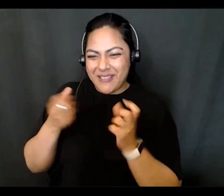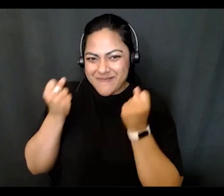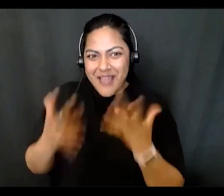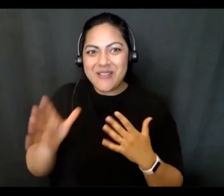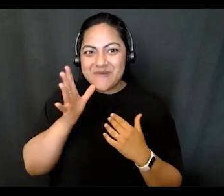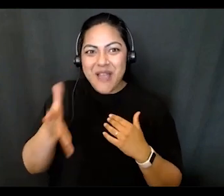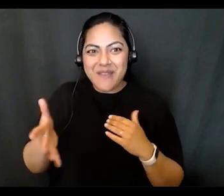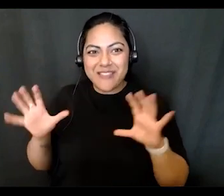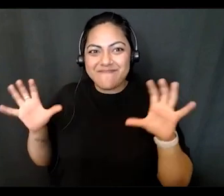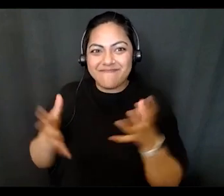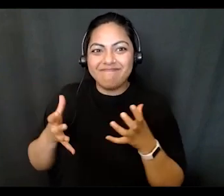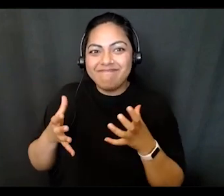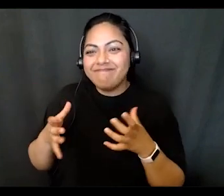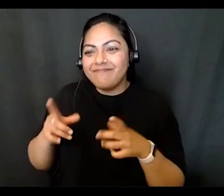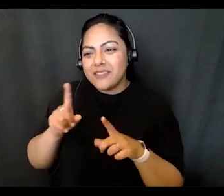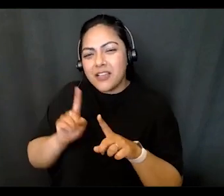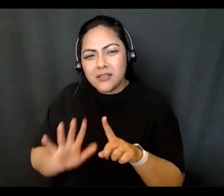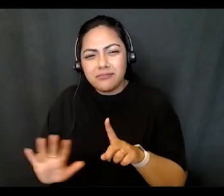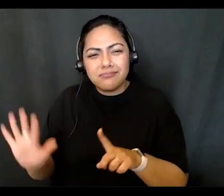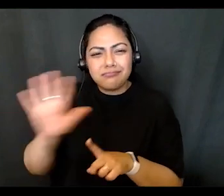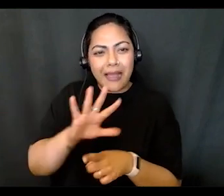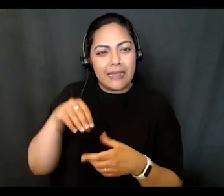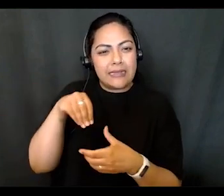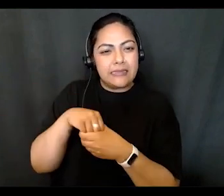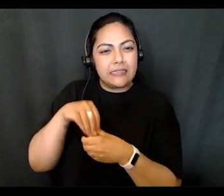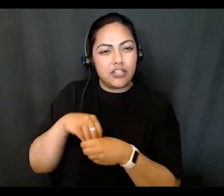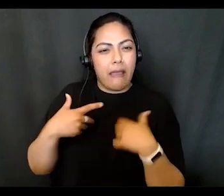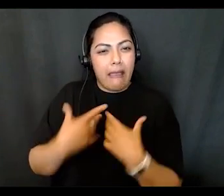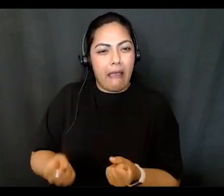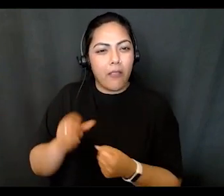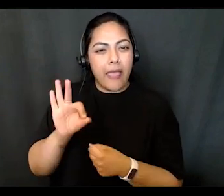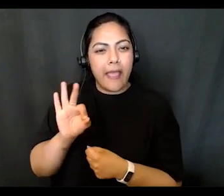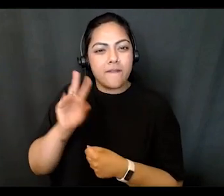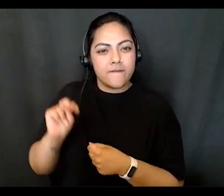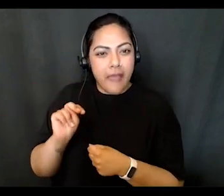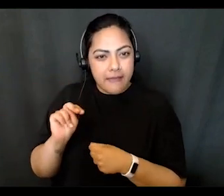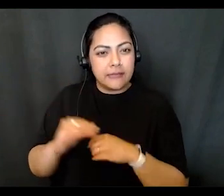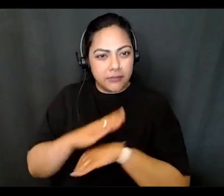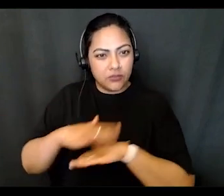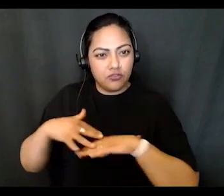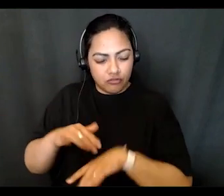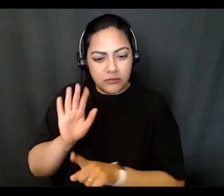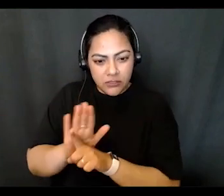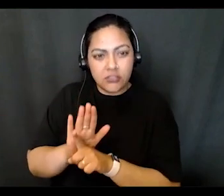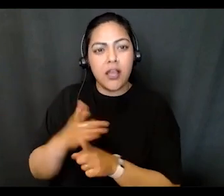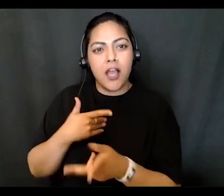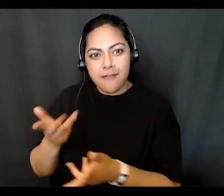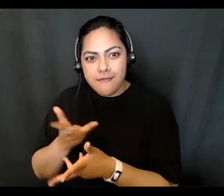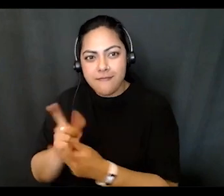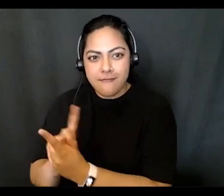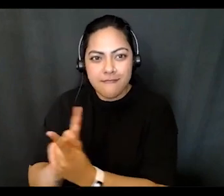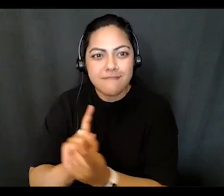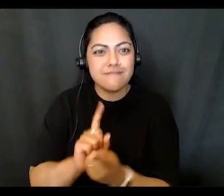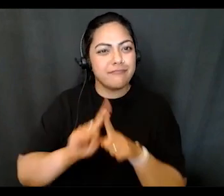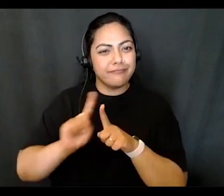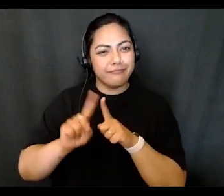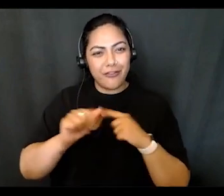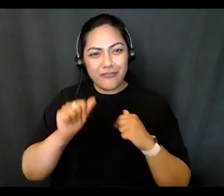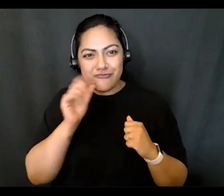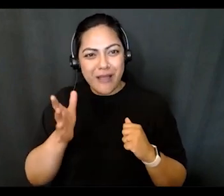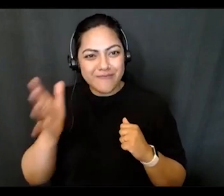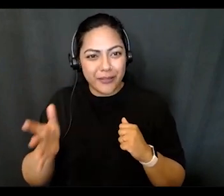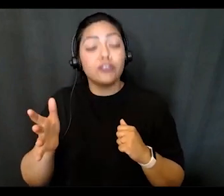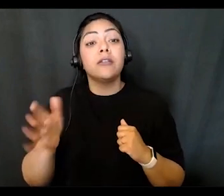by grandmothers from across the interior health First Nations. And in a conversation yesterday, one